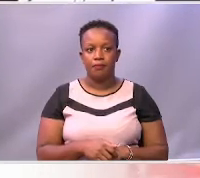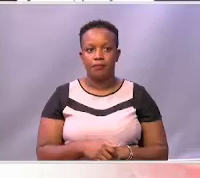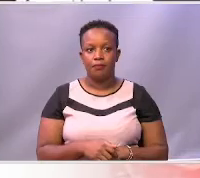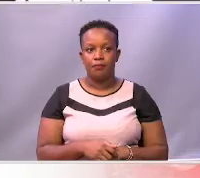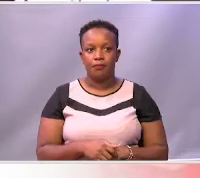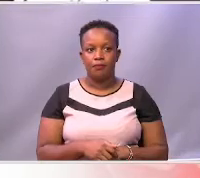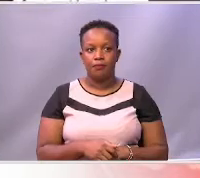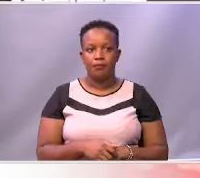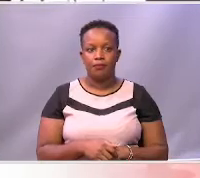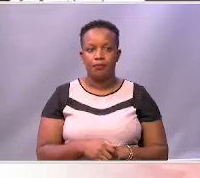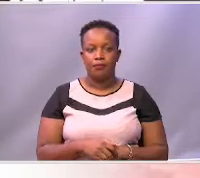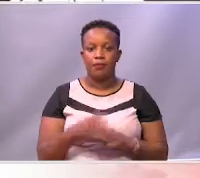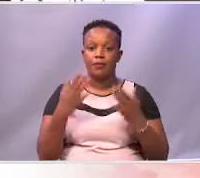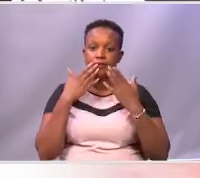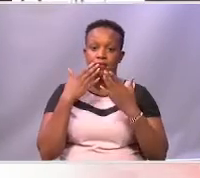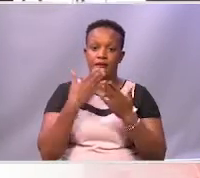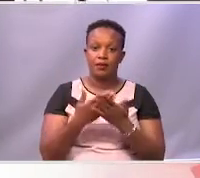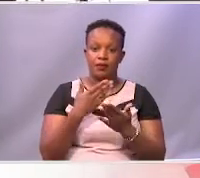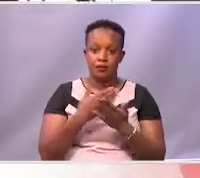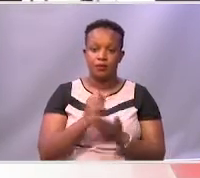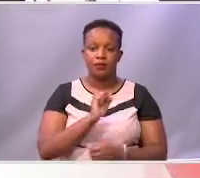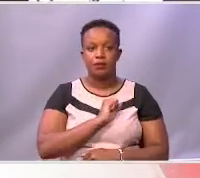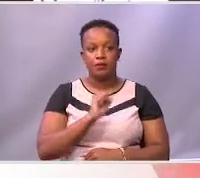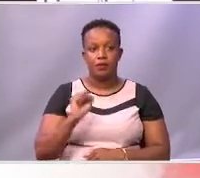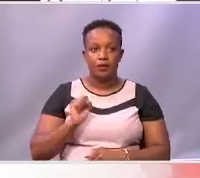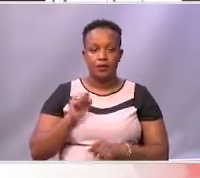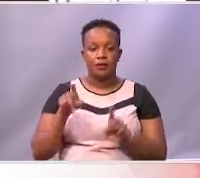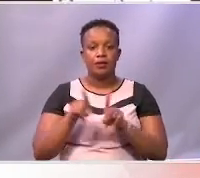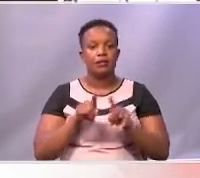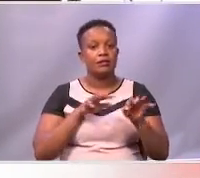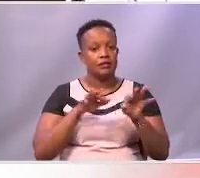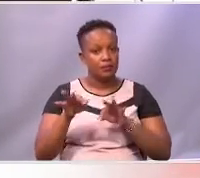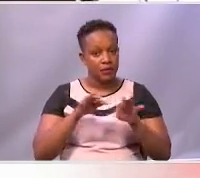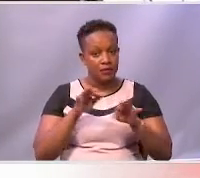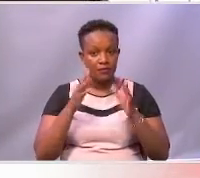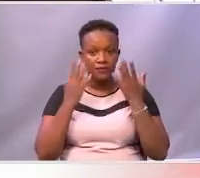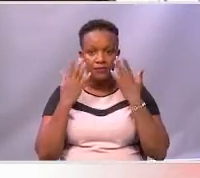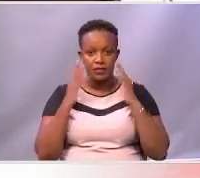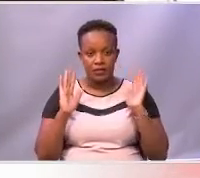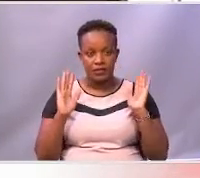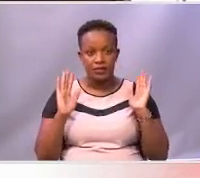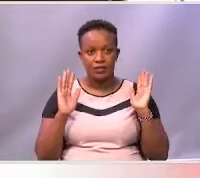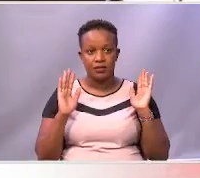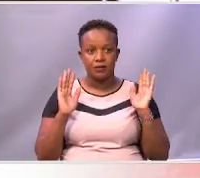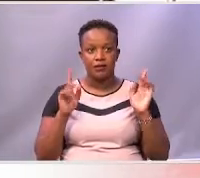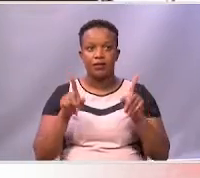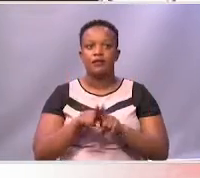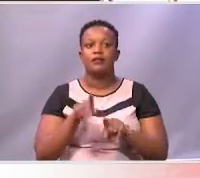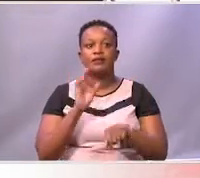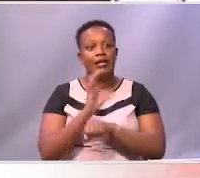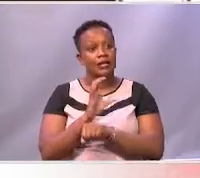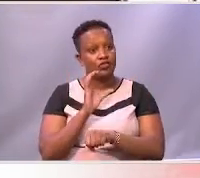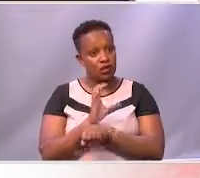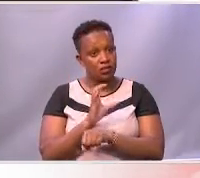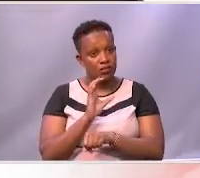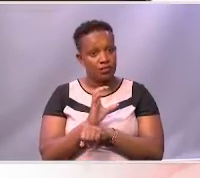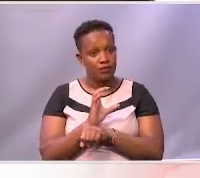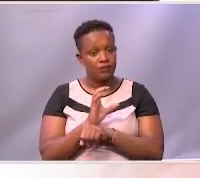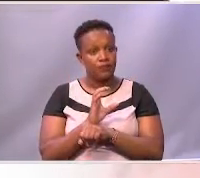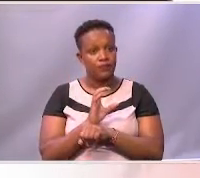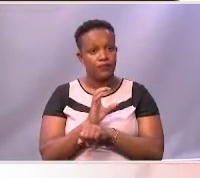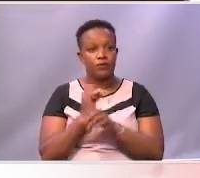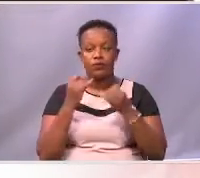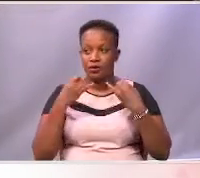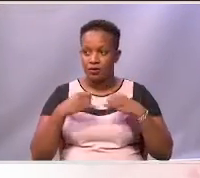Thank you very much, Senator. As I mentioned a little earlier on, that as a church, we try to minister